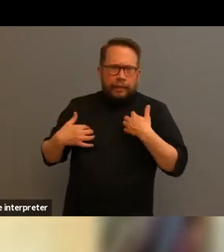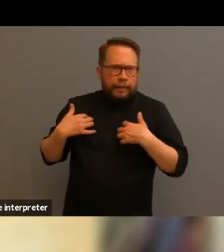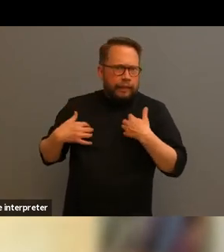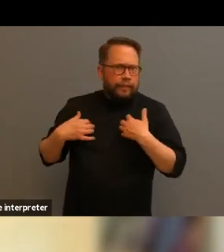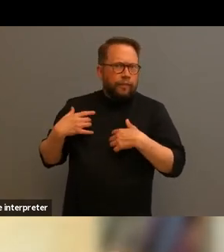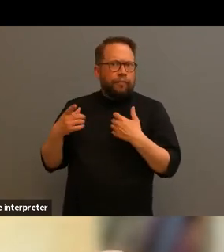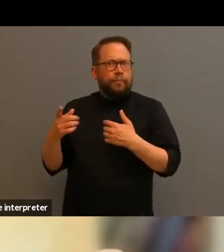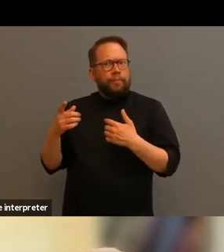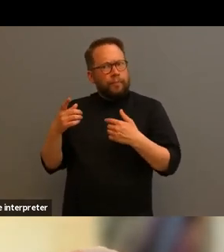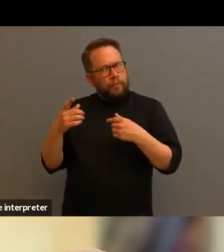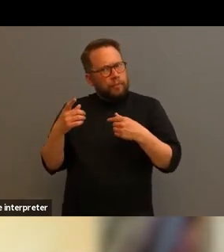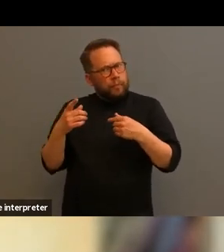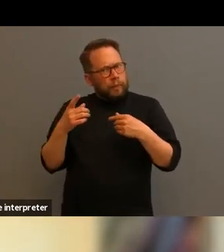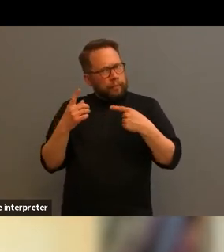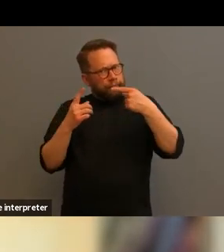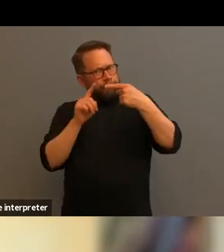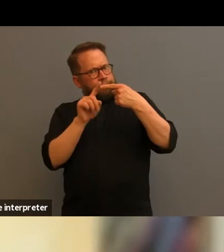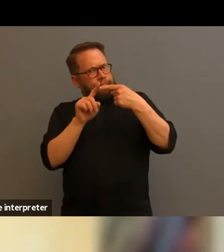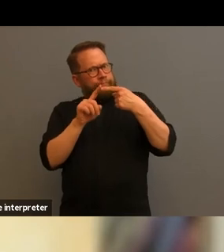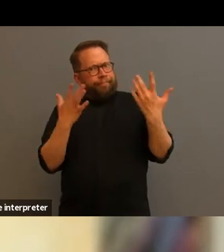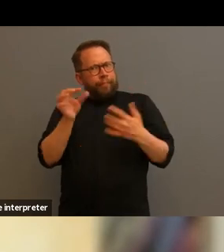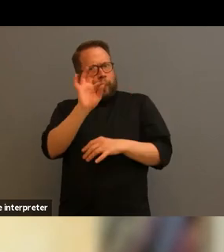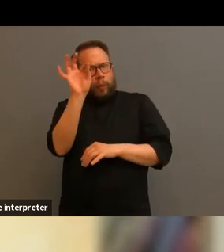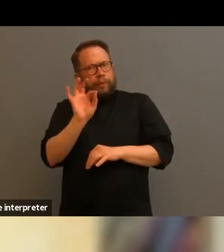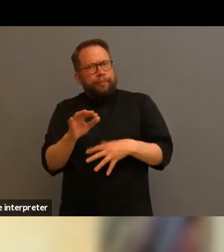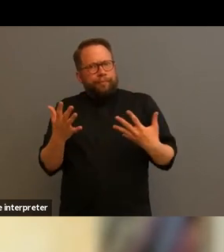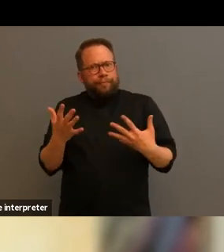in achieving sustainability is, of course,